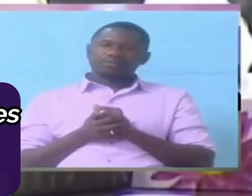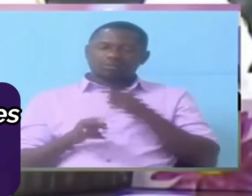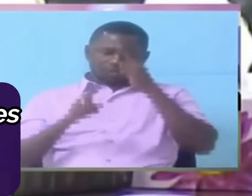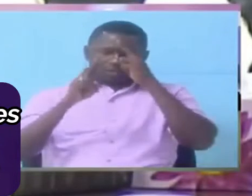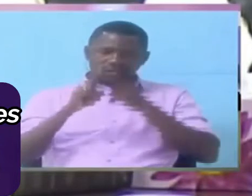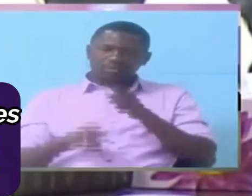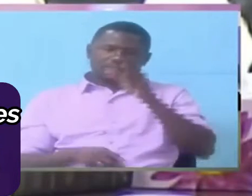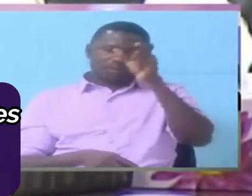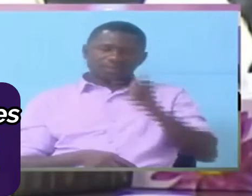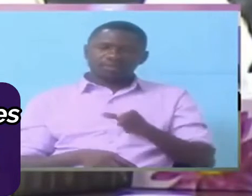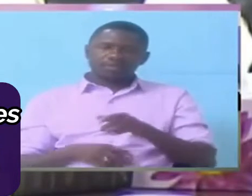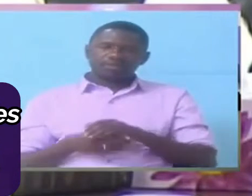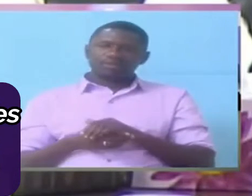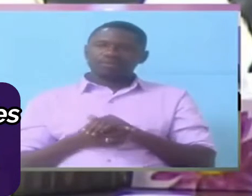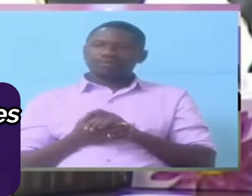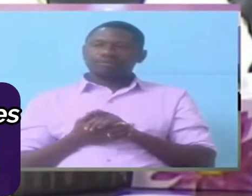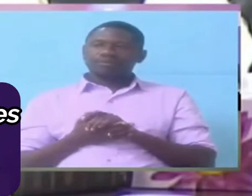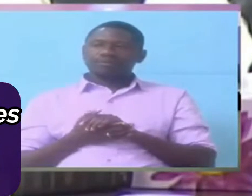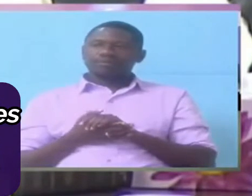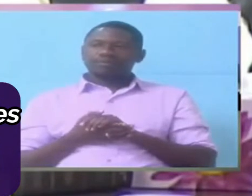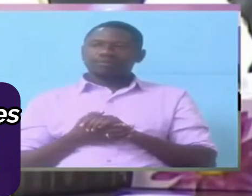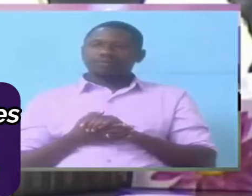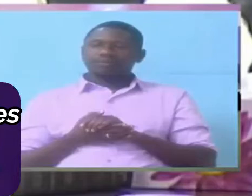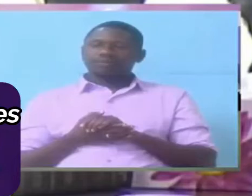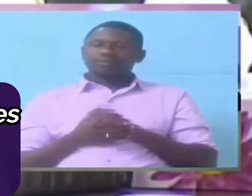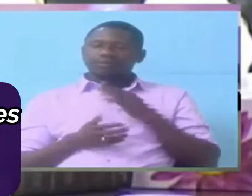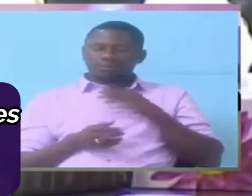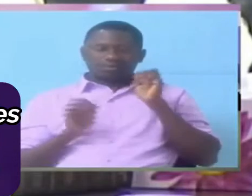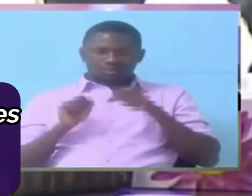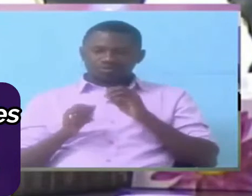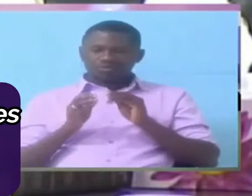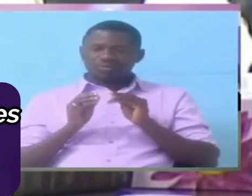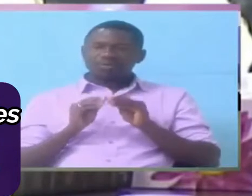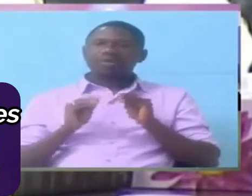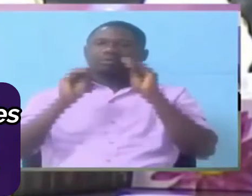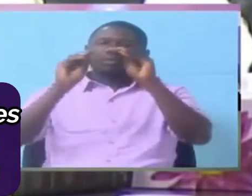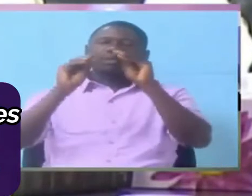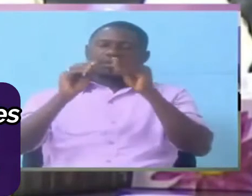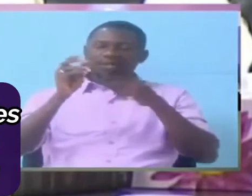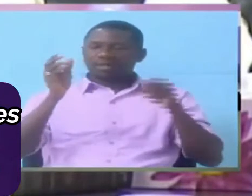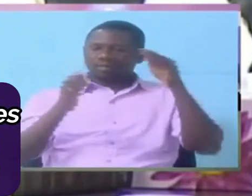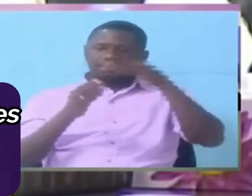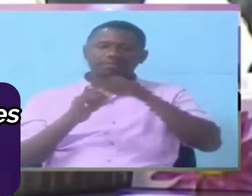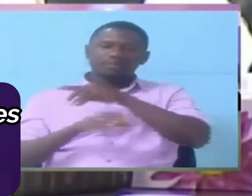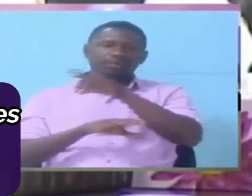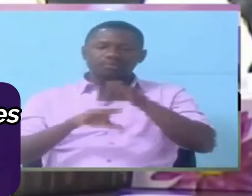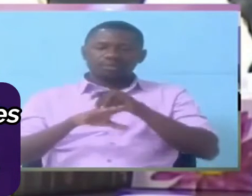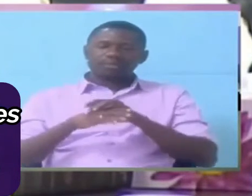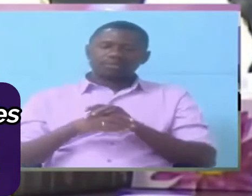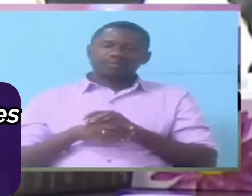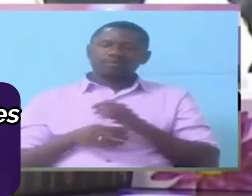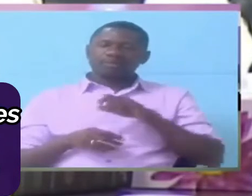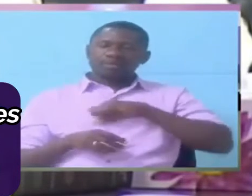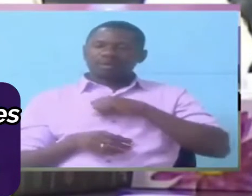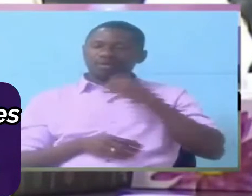Abunya. We should respect the person. From finance of Taji. So that we can also come to that